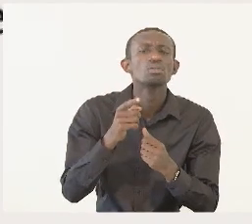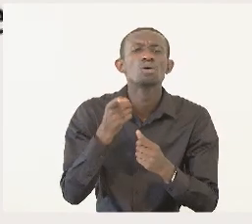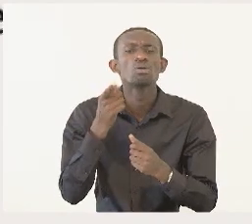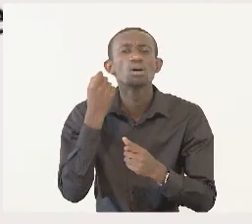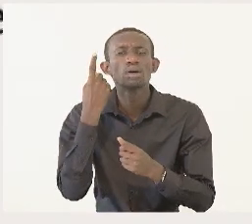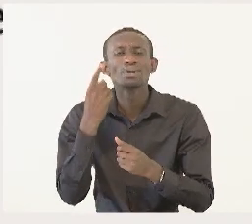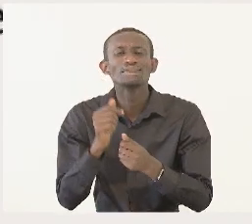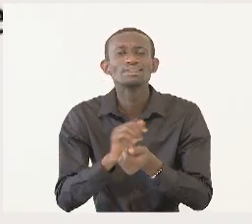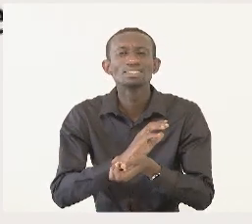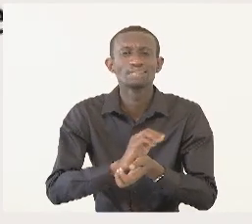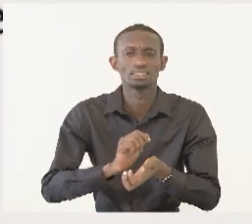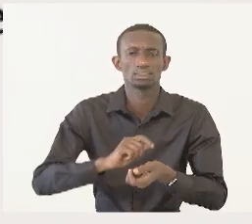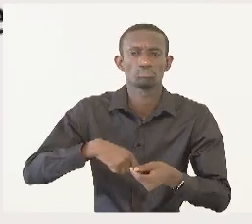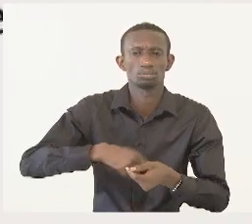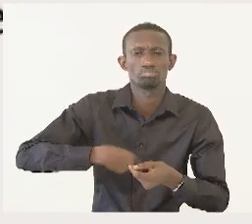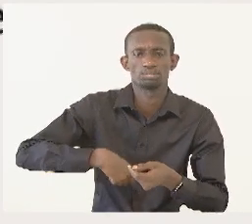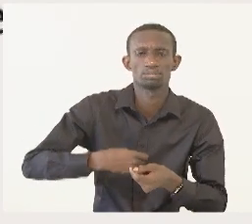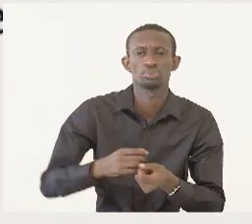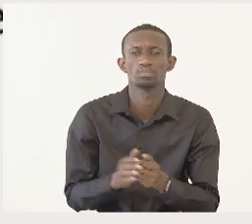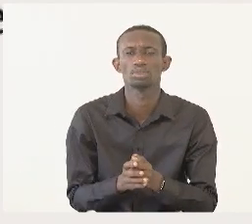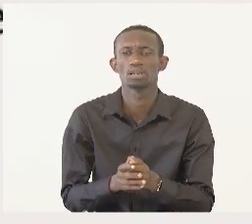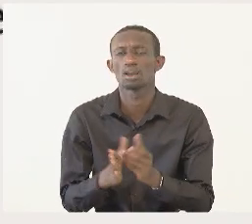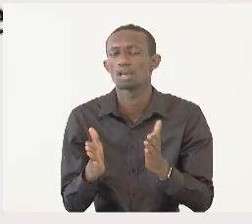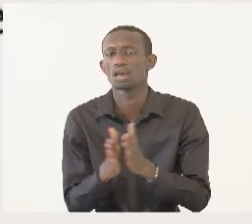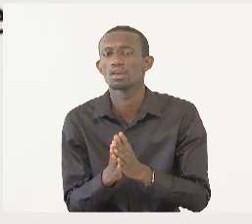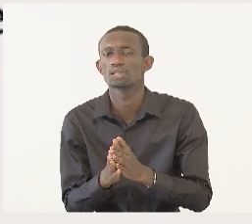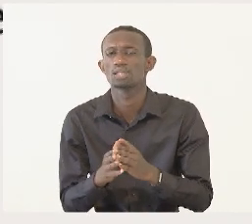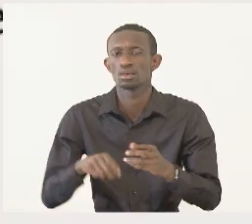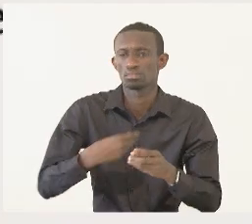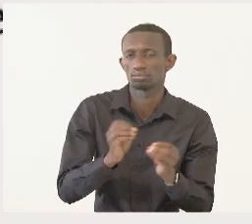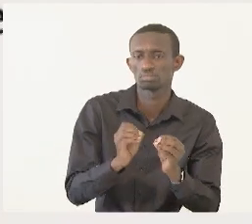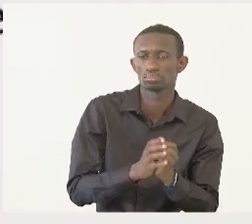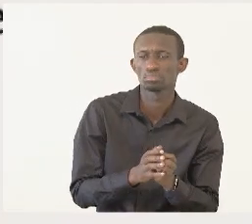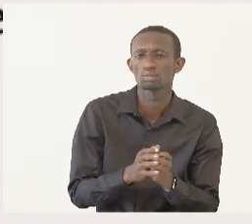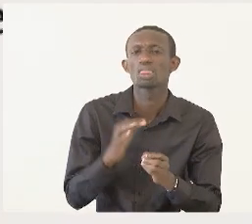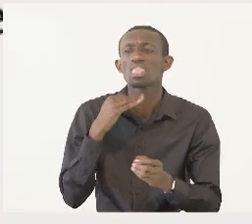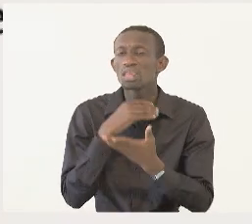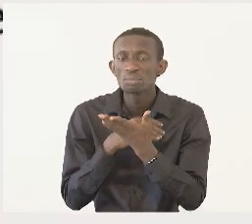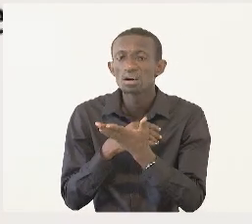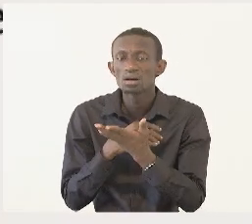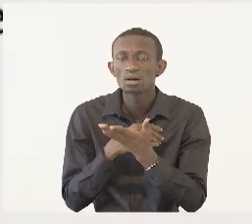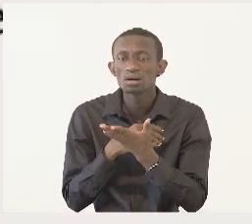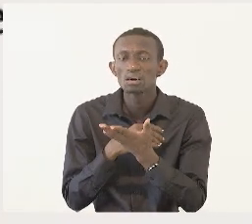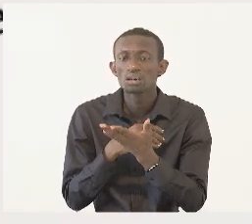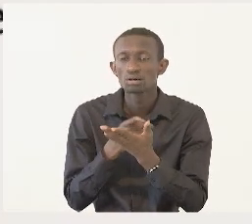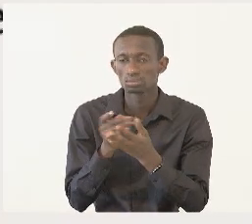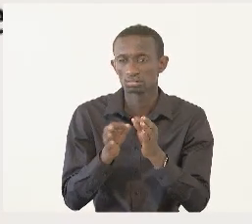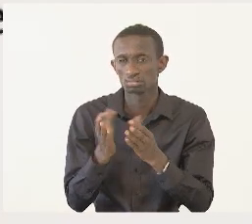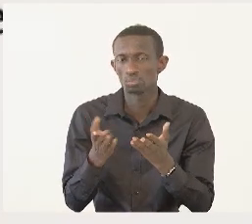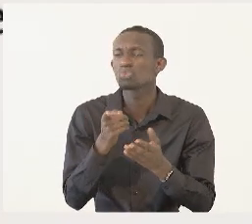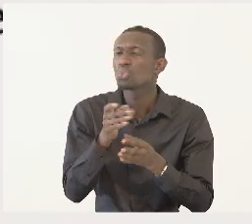undigested and indigestible waste products are not considered as excretory products. You explain